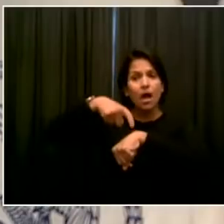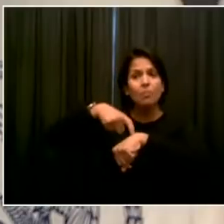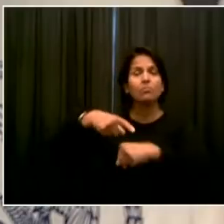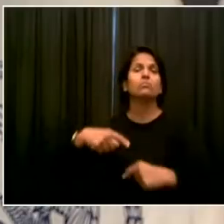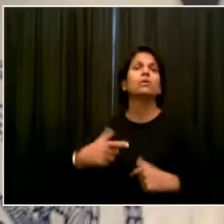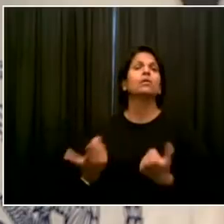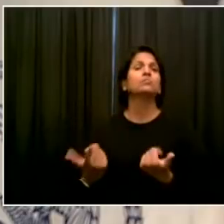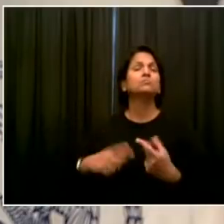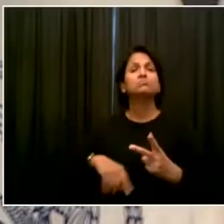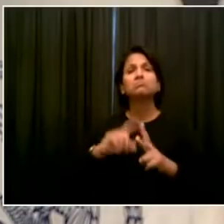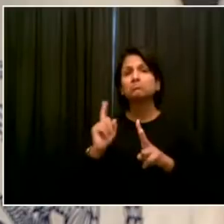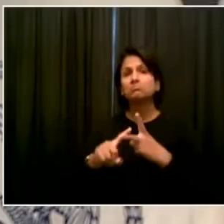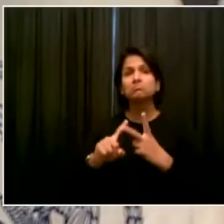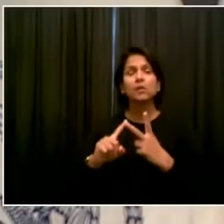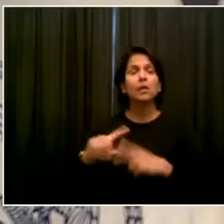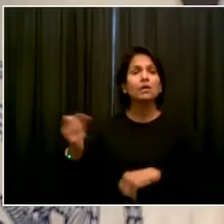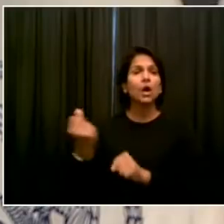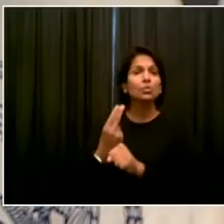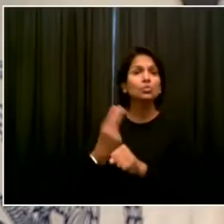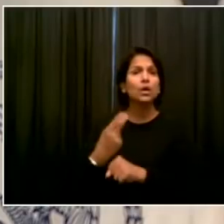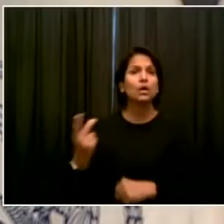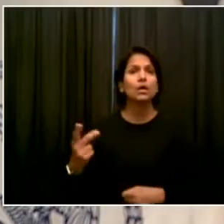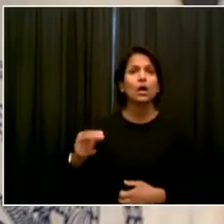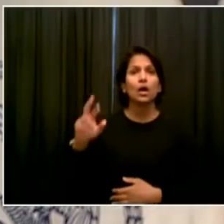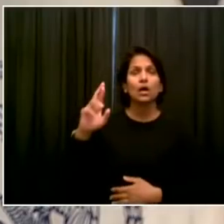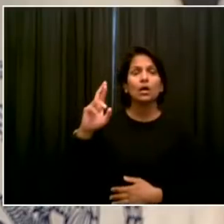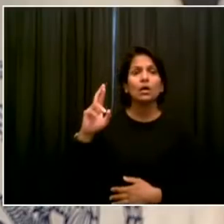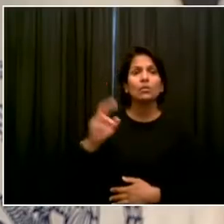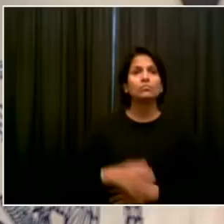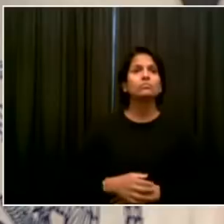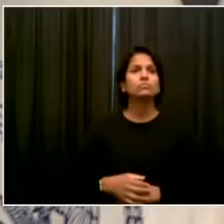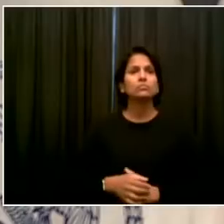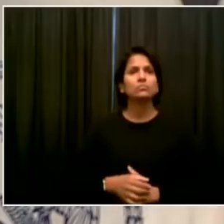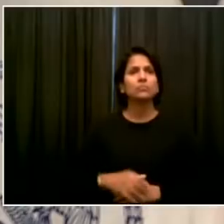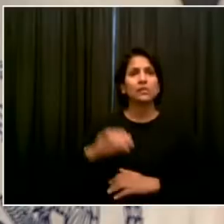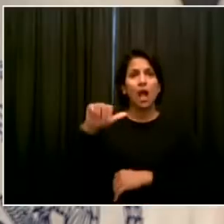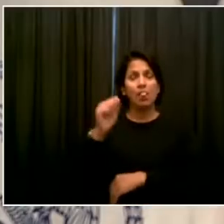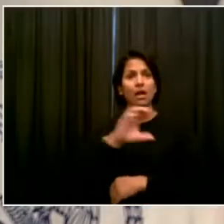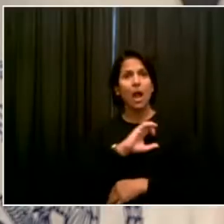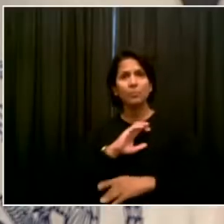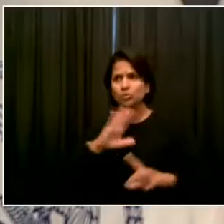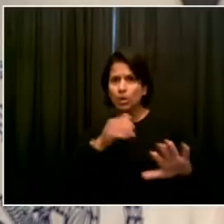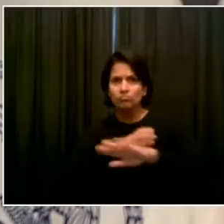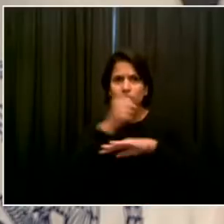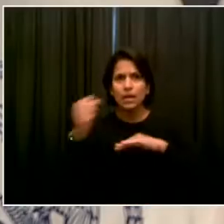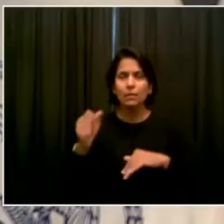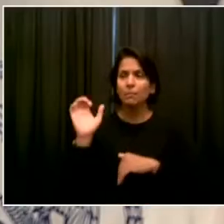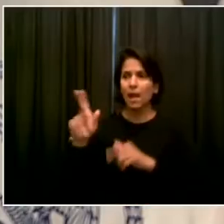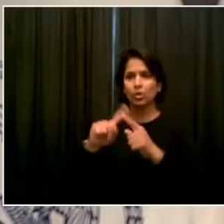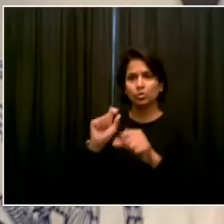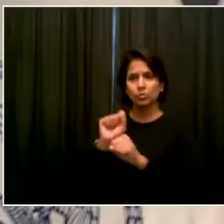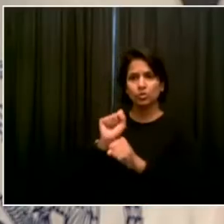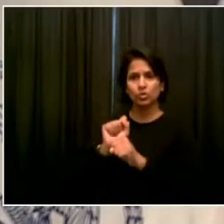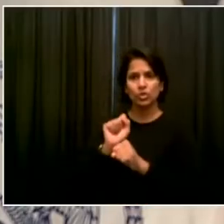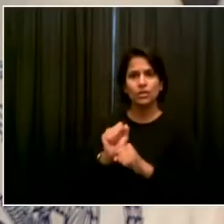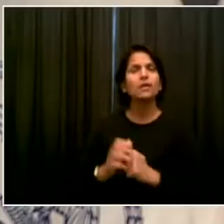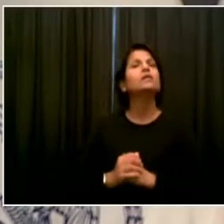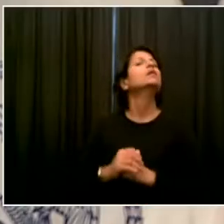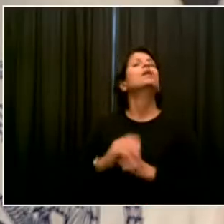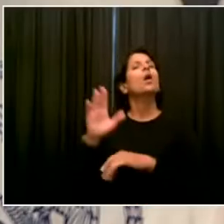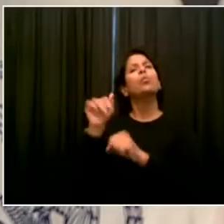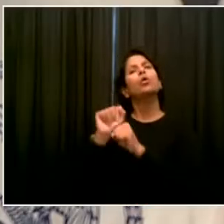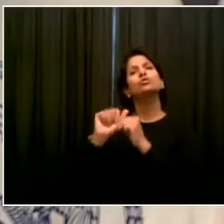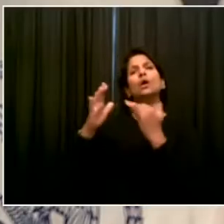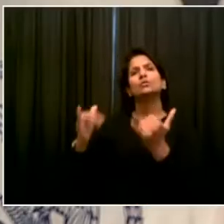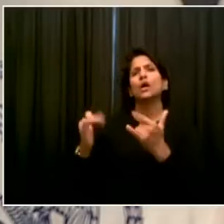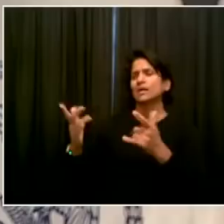redeployments. We have a variety of ways we can adjust the use of the workforce. We feel confident that even if